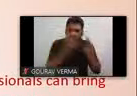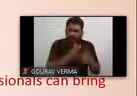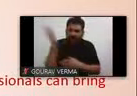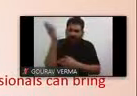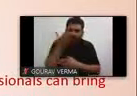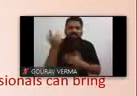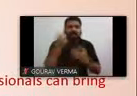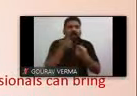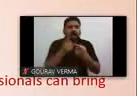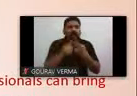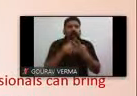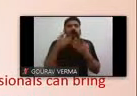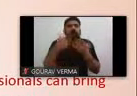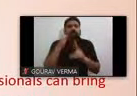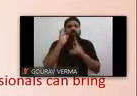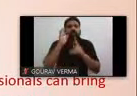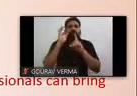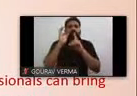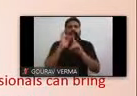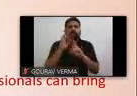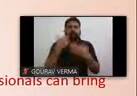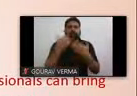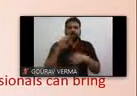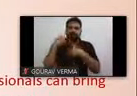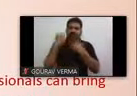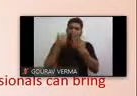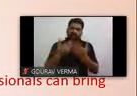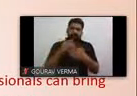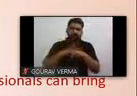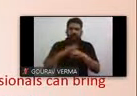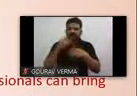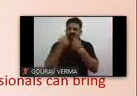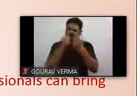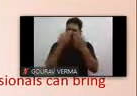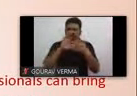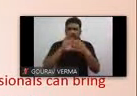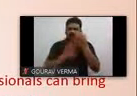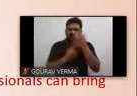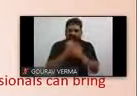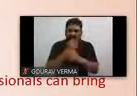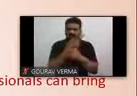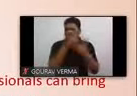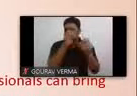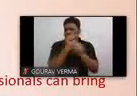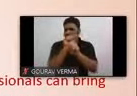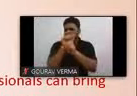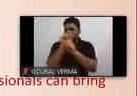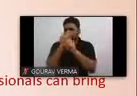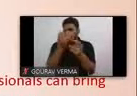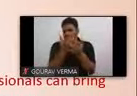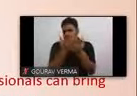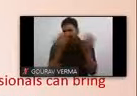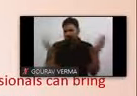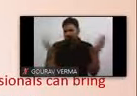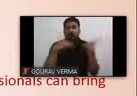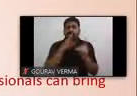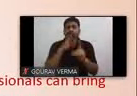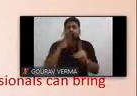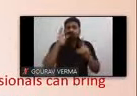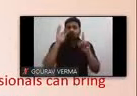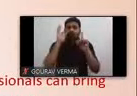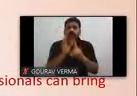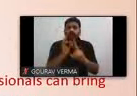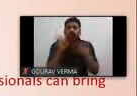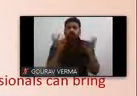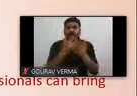have improved, so many organizations are working in this area, so, and it's a proven fact